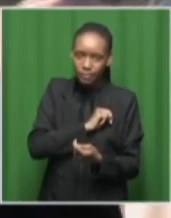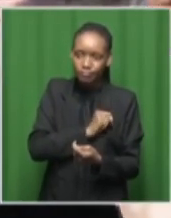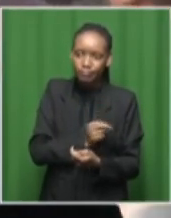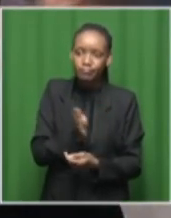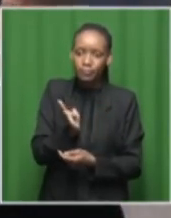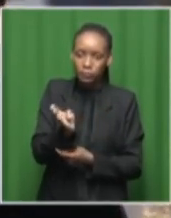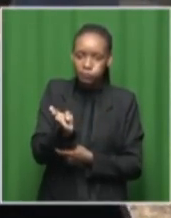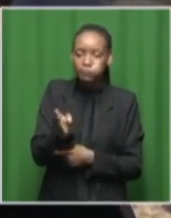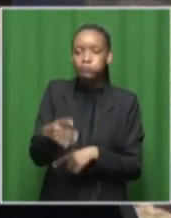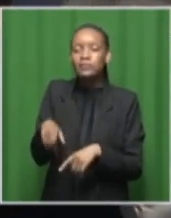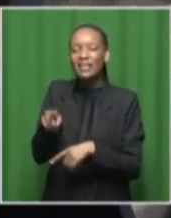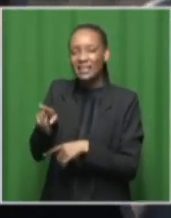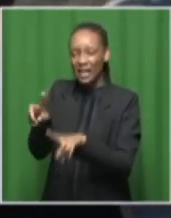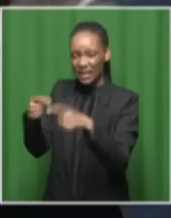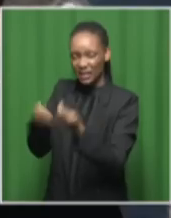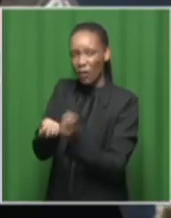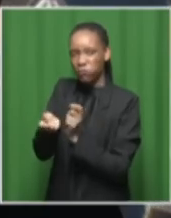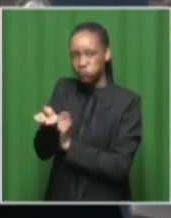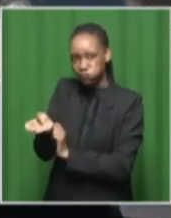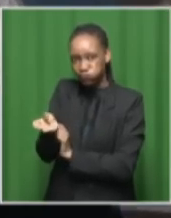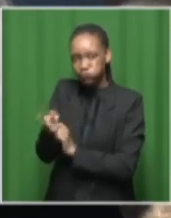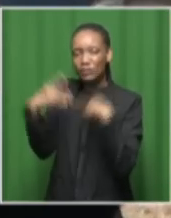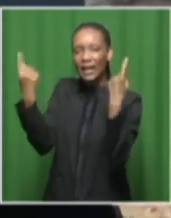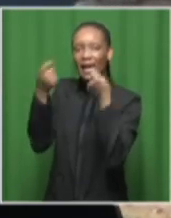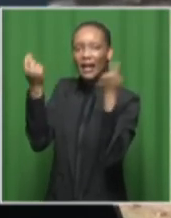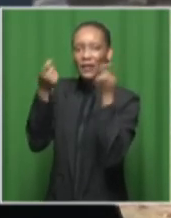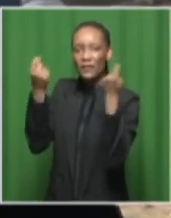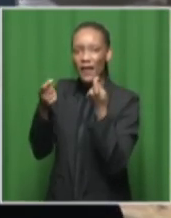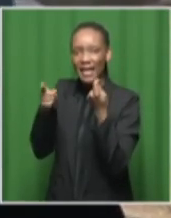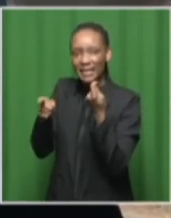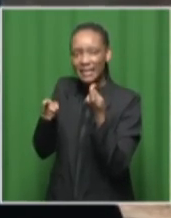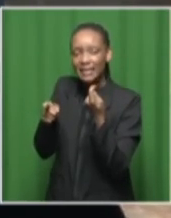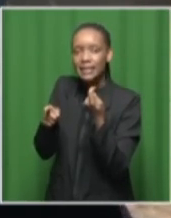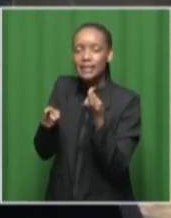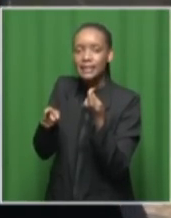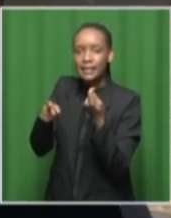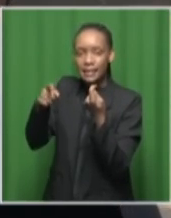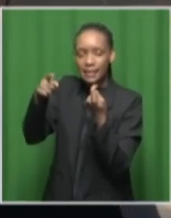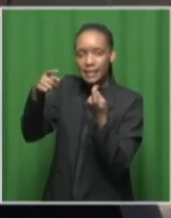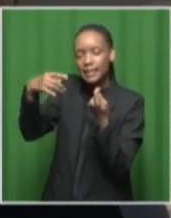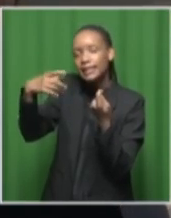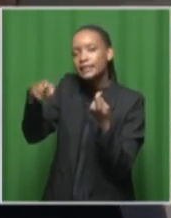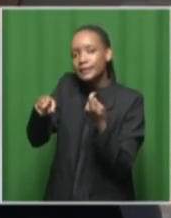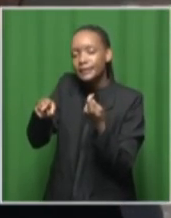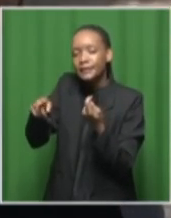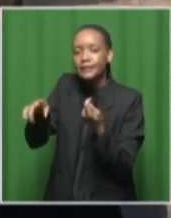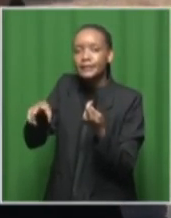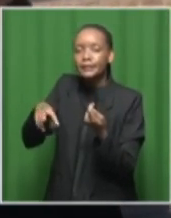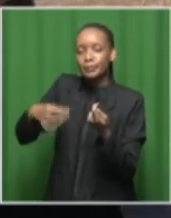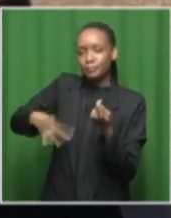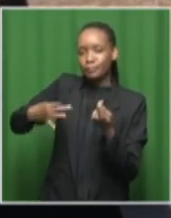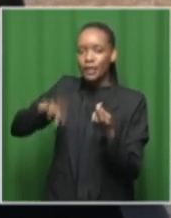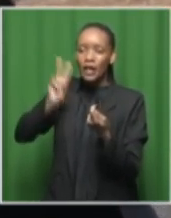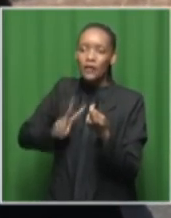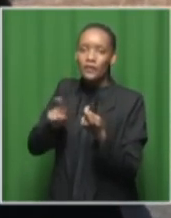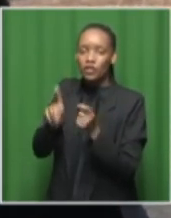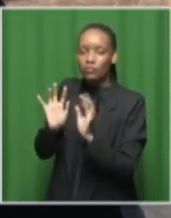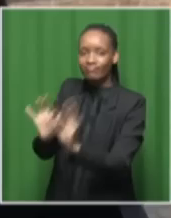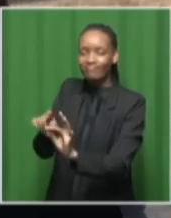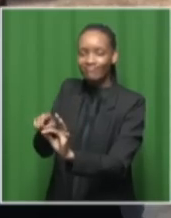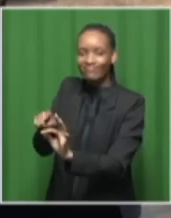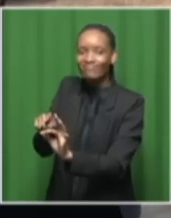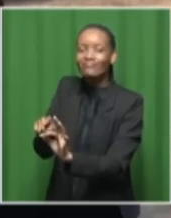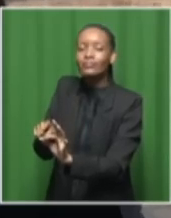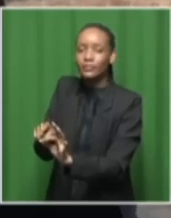the Reed Dons, giving us updates in terms of what is going to be happening at the Reed Dons. We are told it is going to go